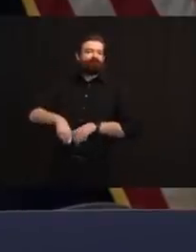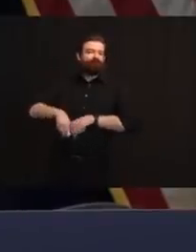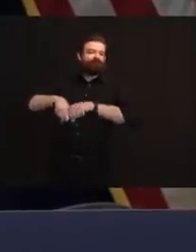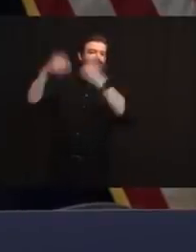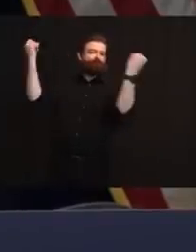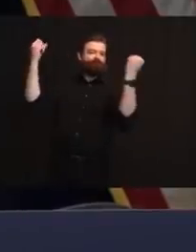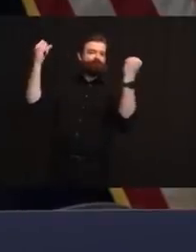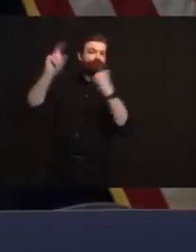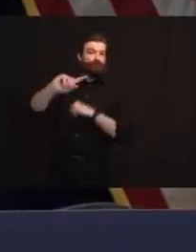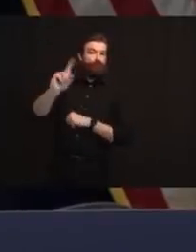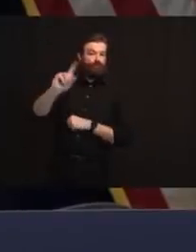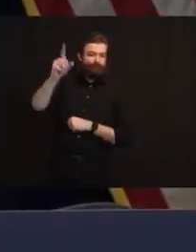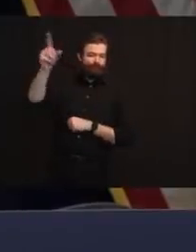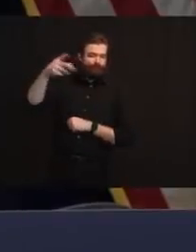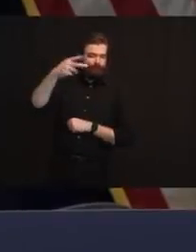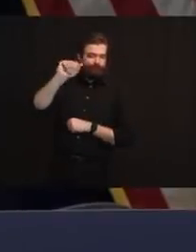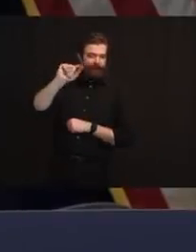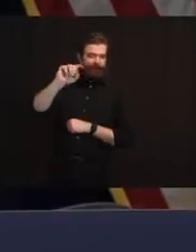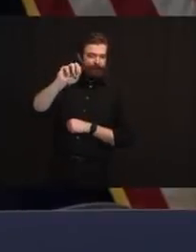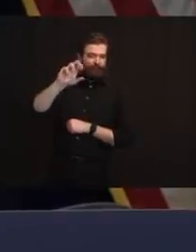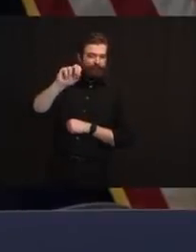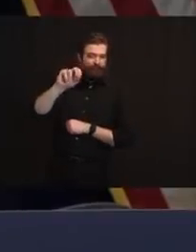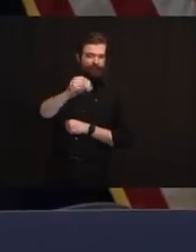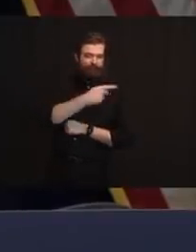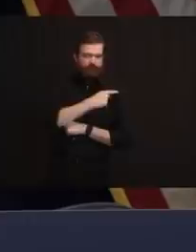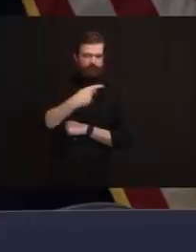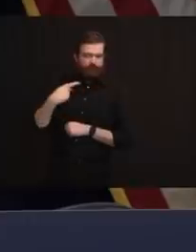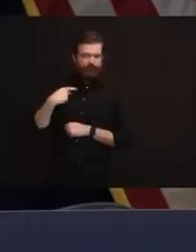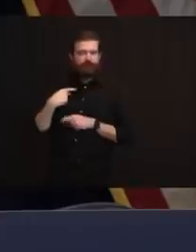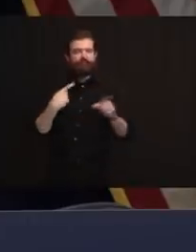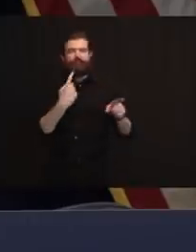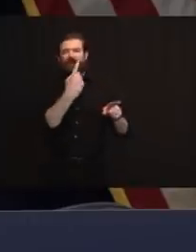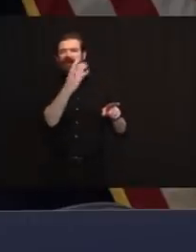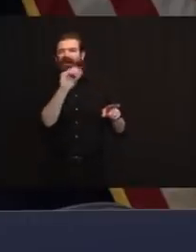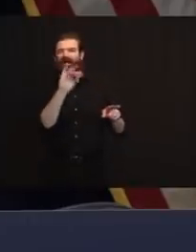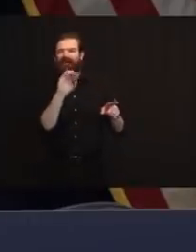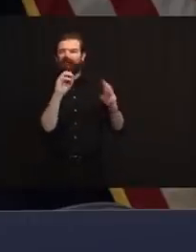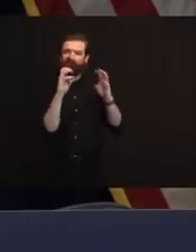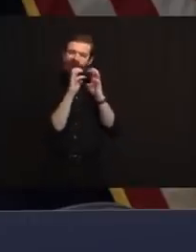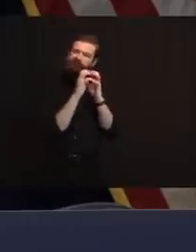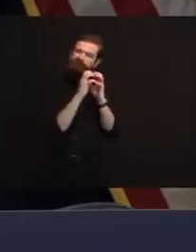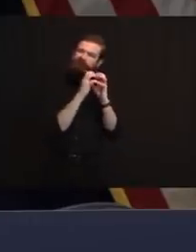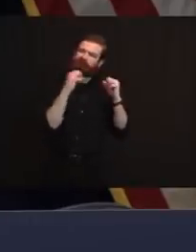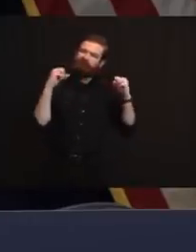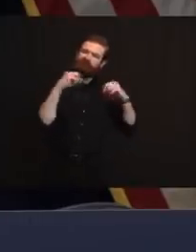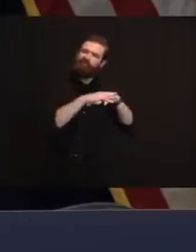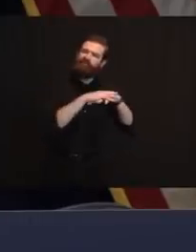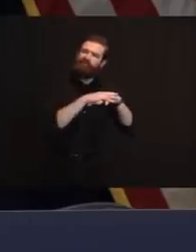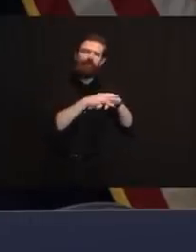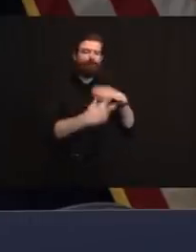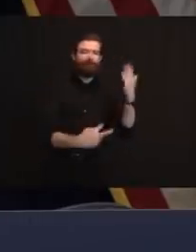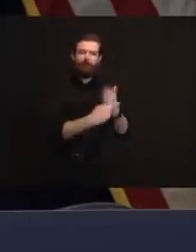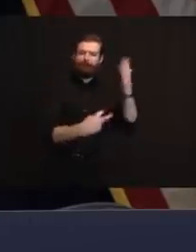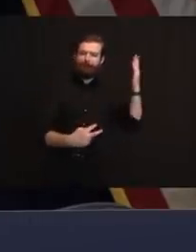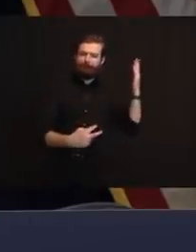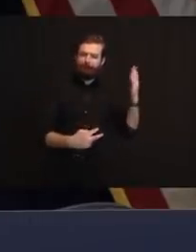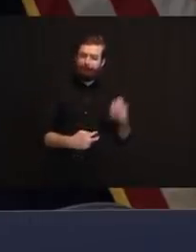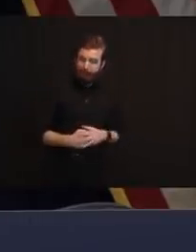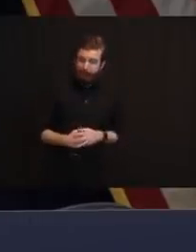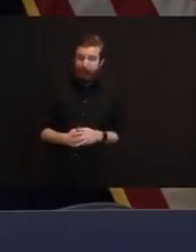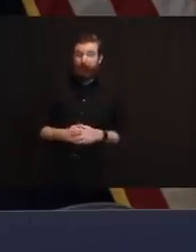Bisson Cafe, social distancing issues way over capacity. In